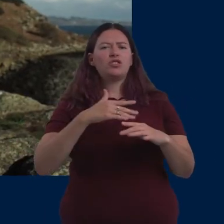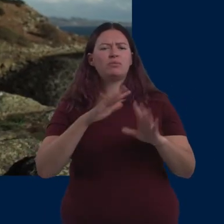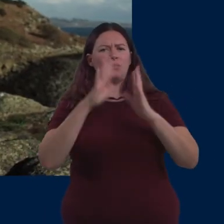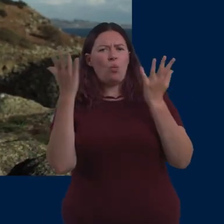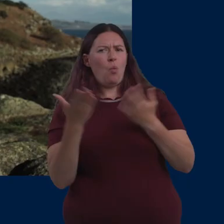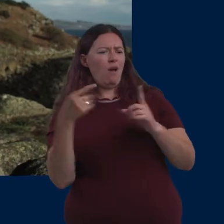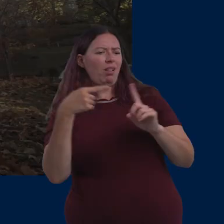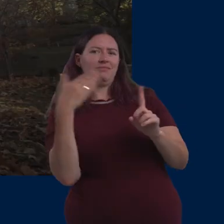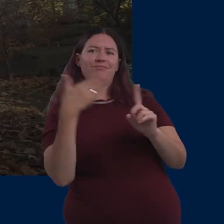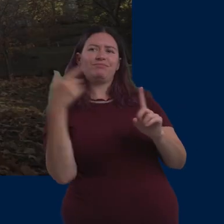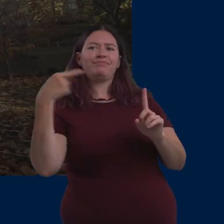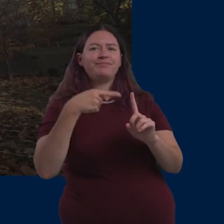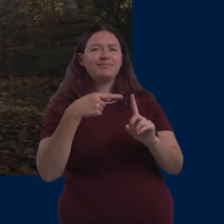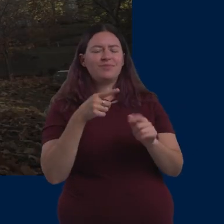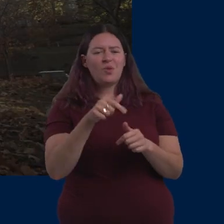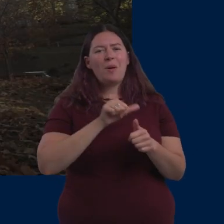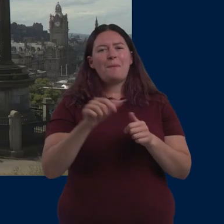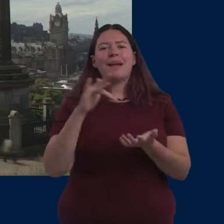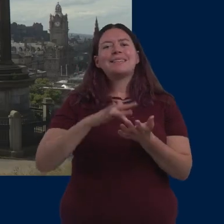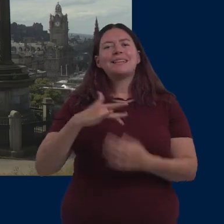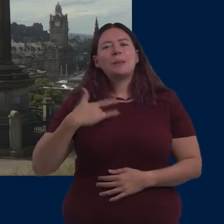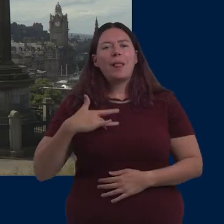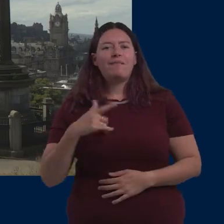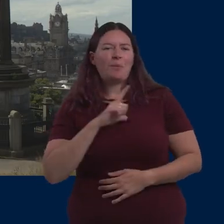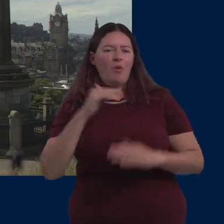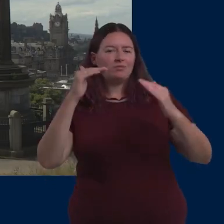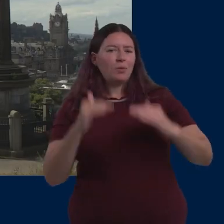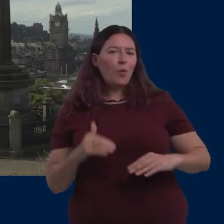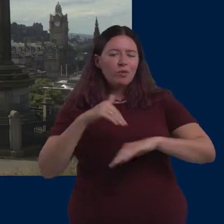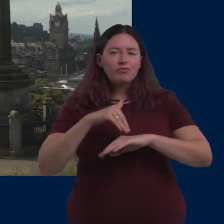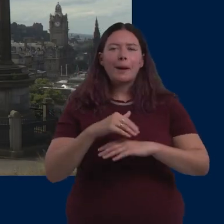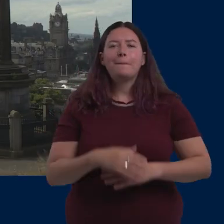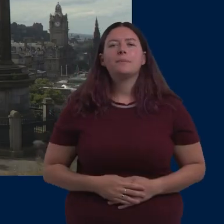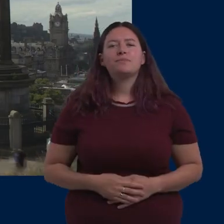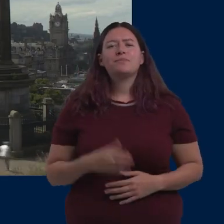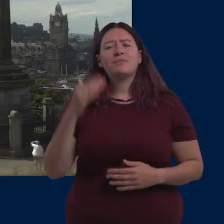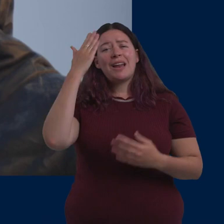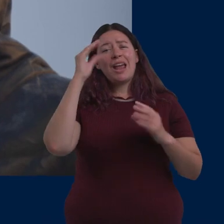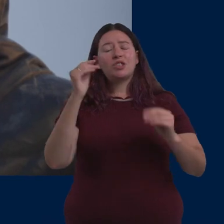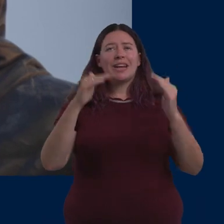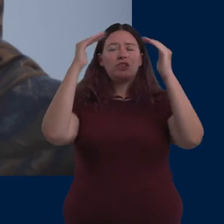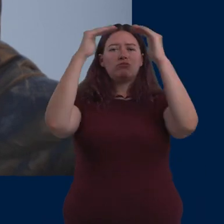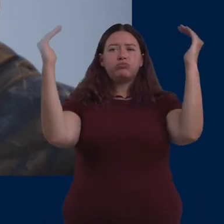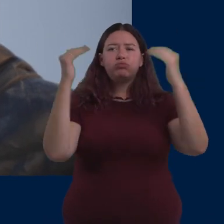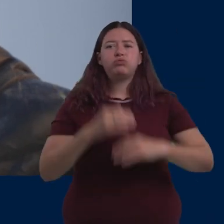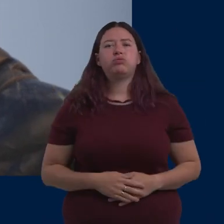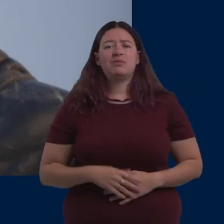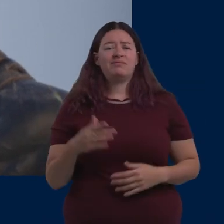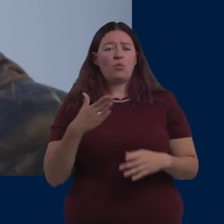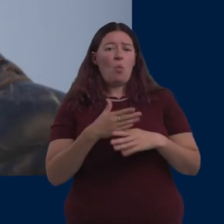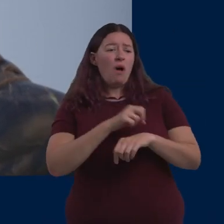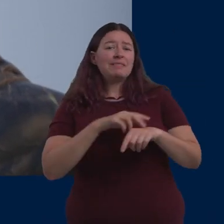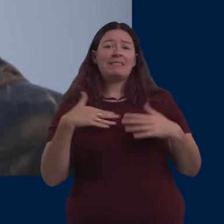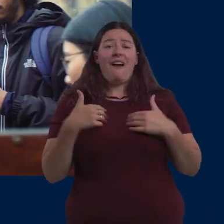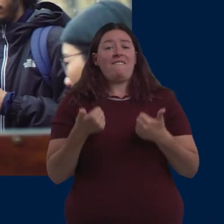much praise around the world as the best city to live, thanks to its low crime rate, high levels of education, and the overall health of